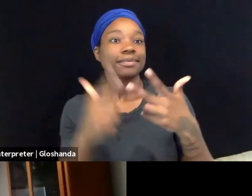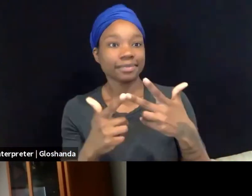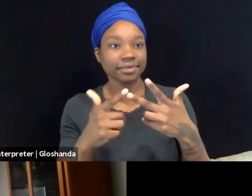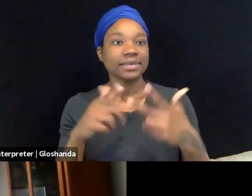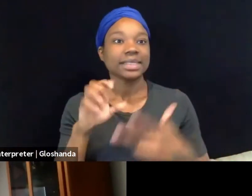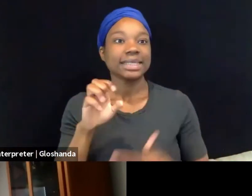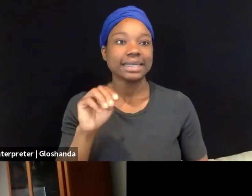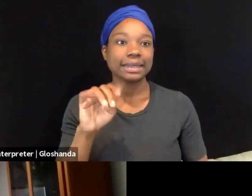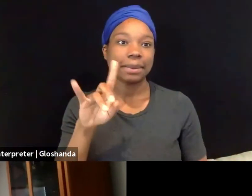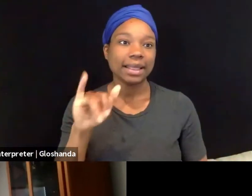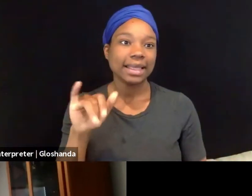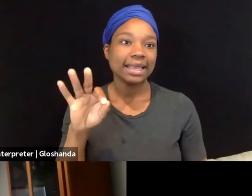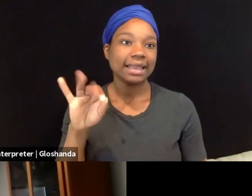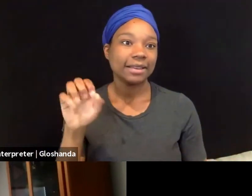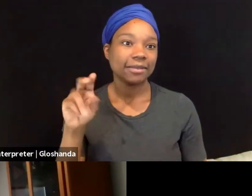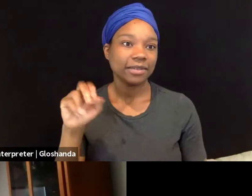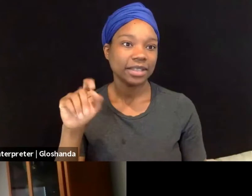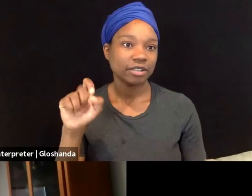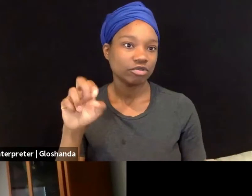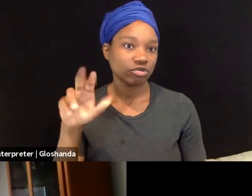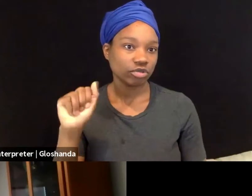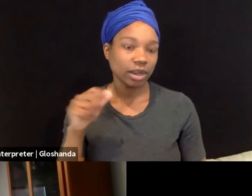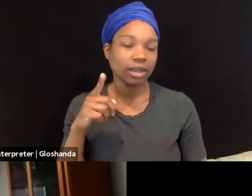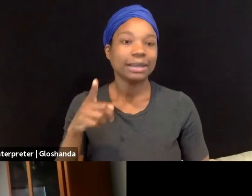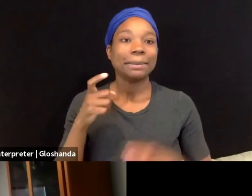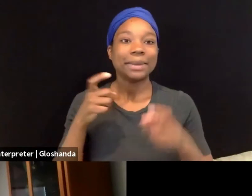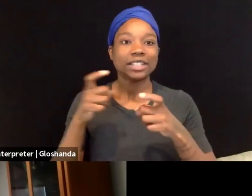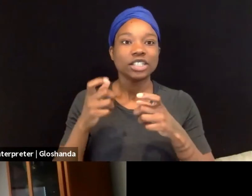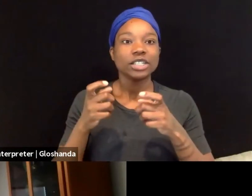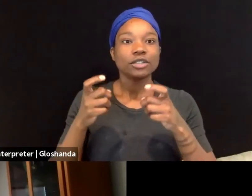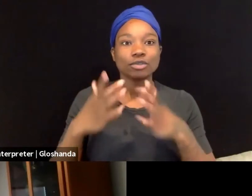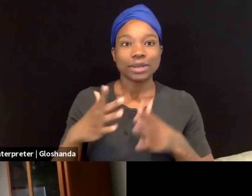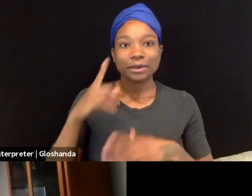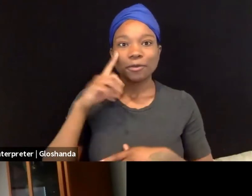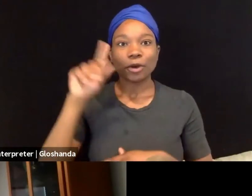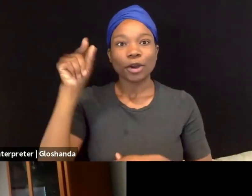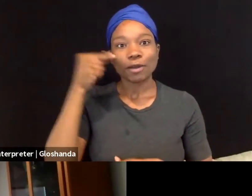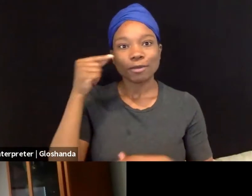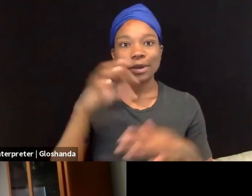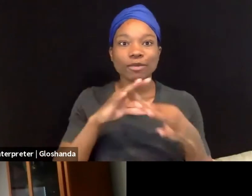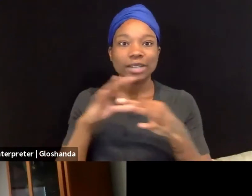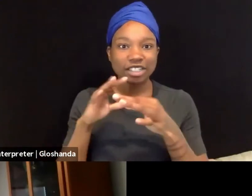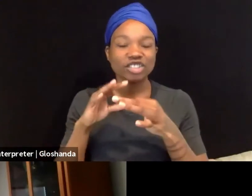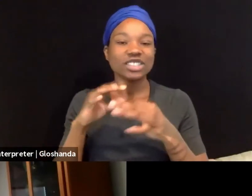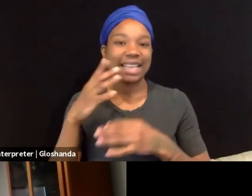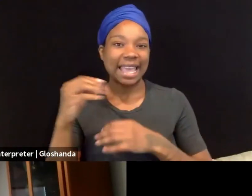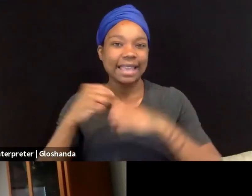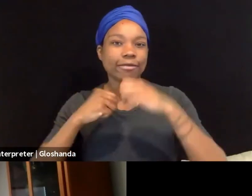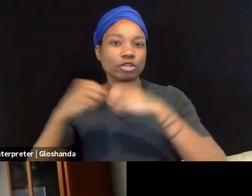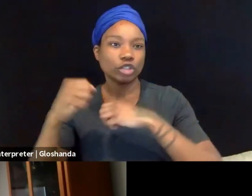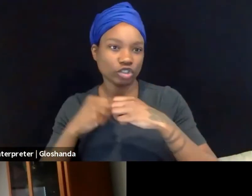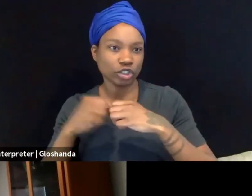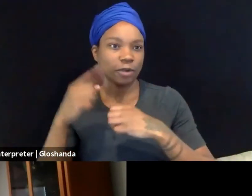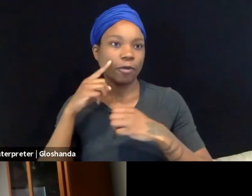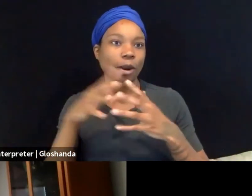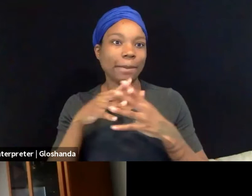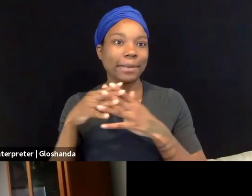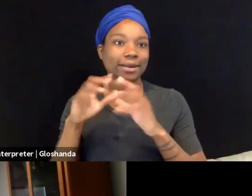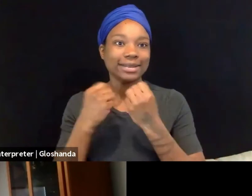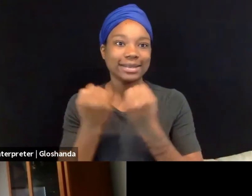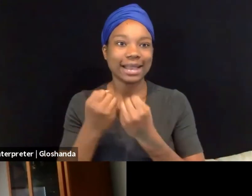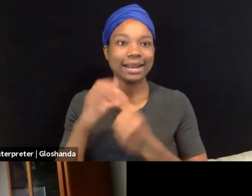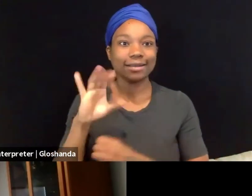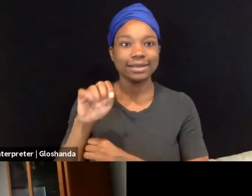Government Relations and Infrastructure Initiatives at the American Society of Civil Engineers. She leads the division responsible for government affairs,